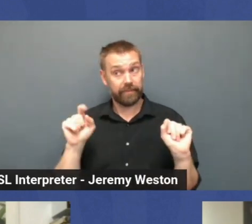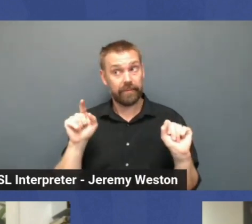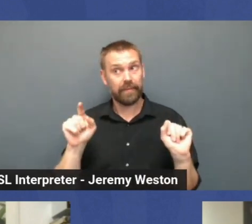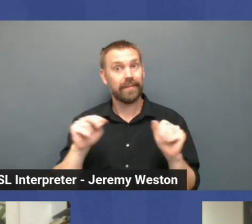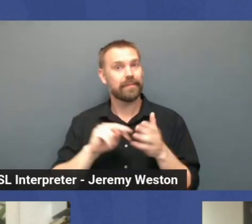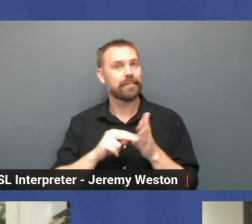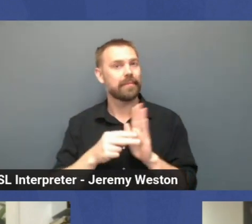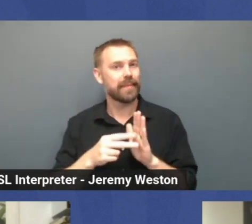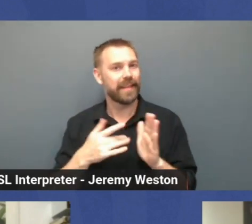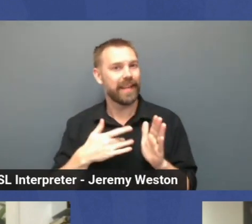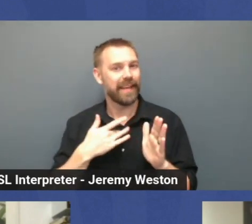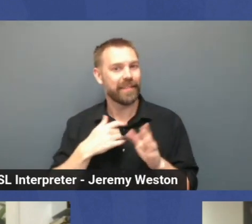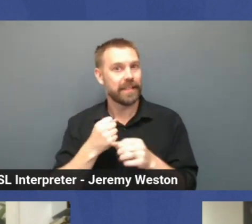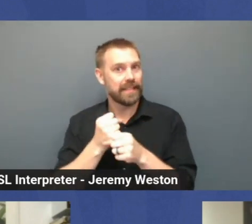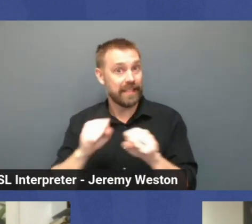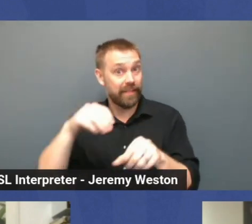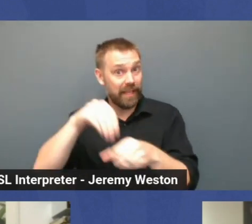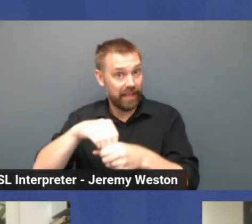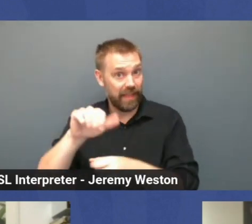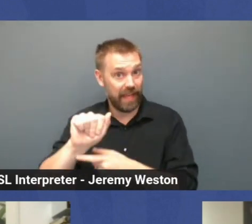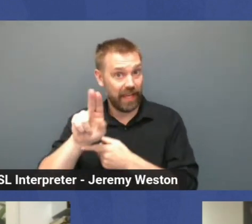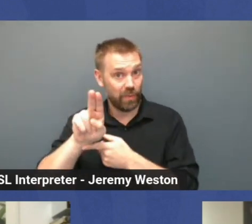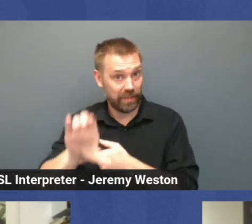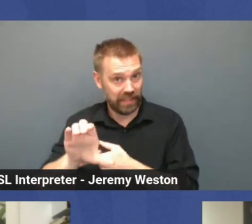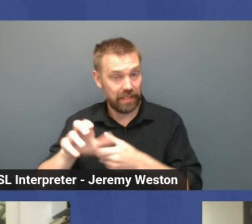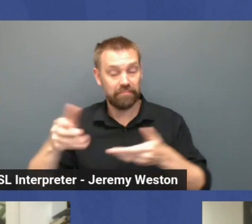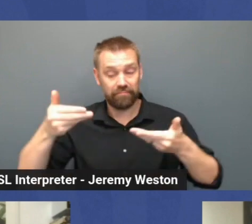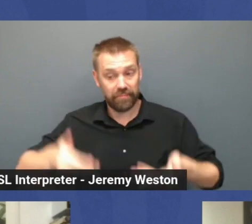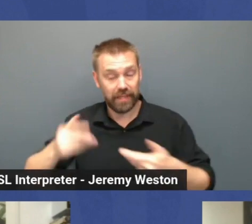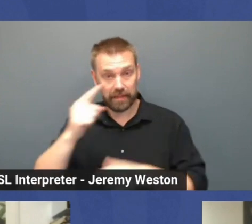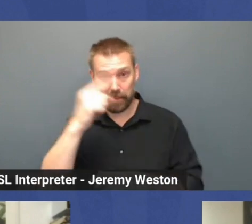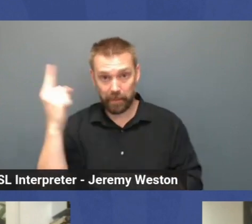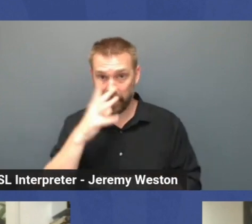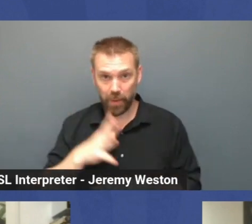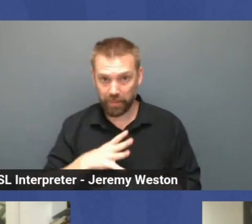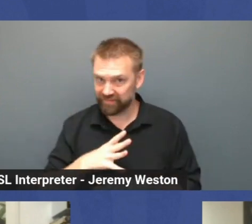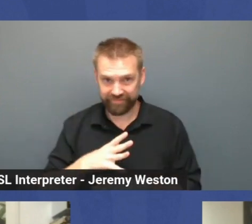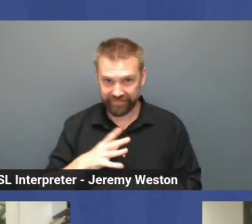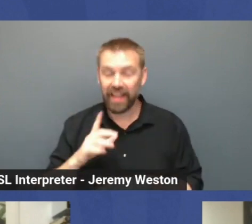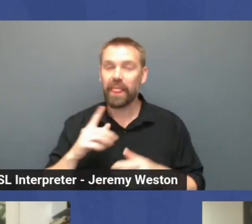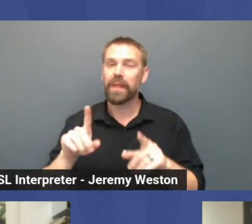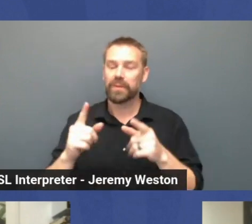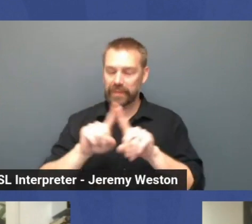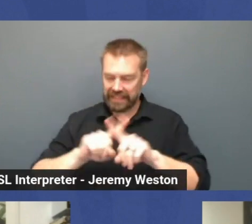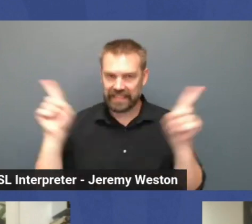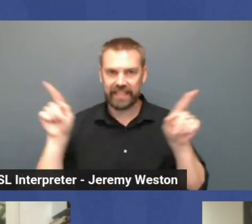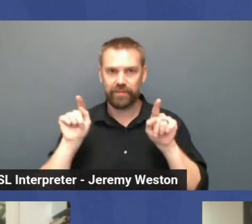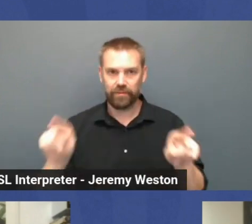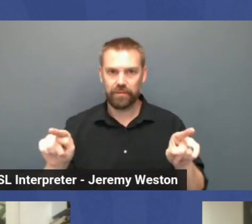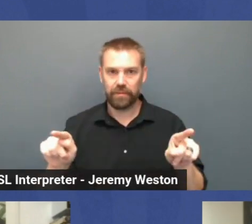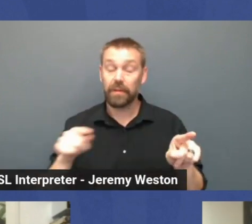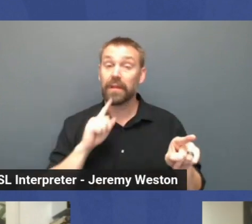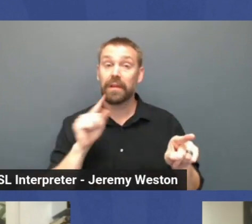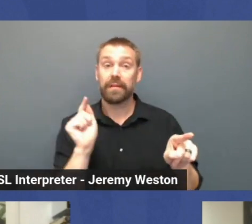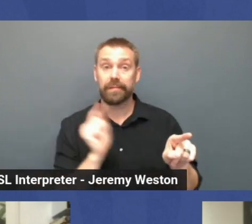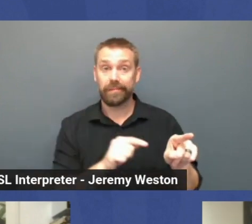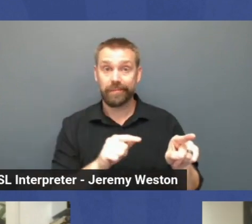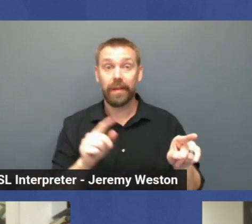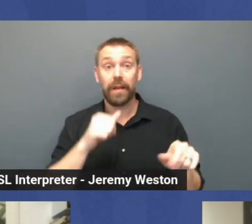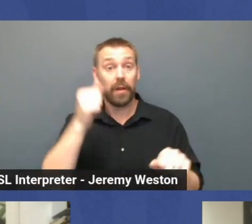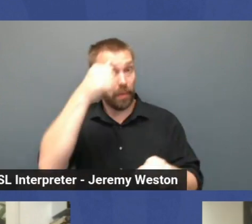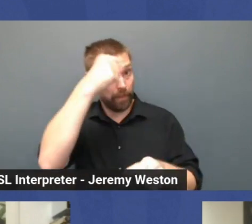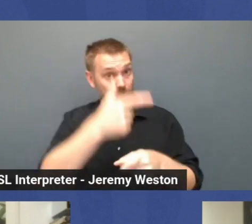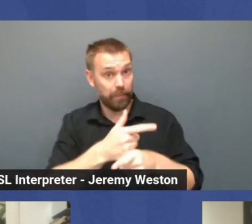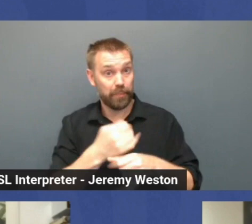safe in the AUC as a Black woman. Those are two different things. There's 100% policing being done by our brother